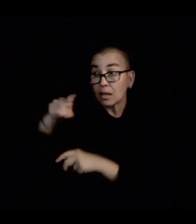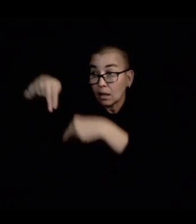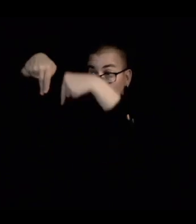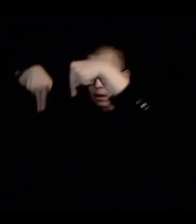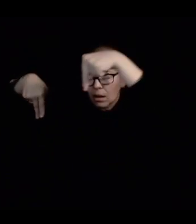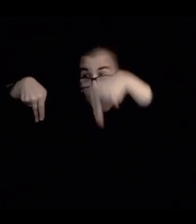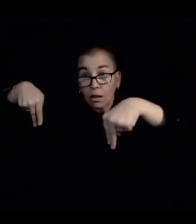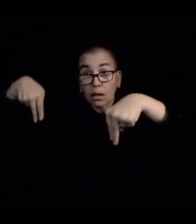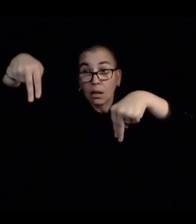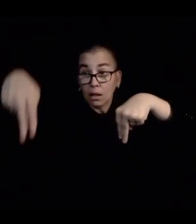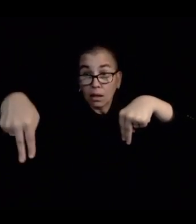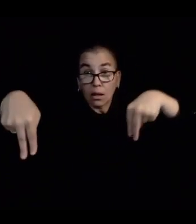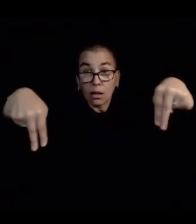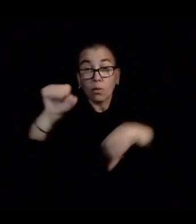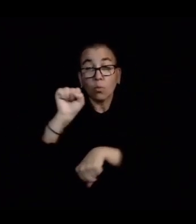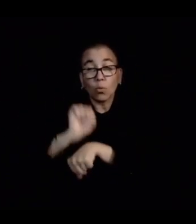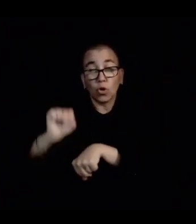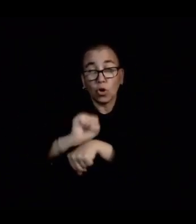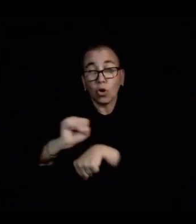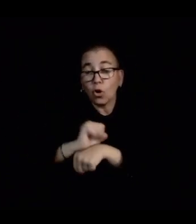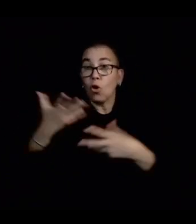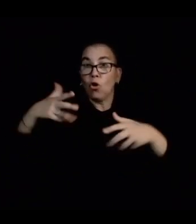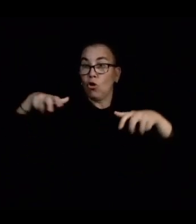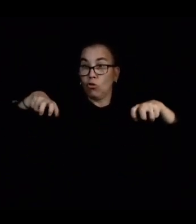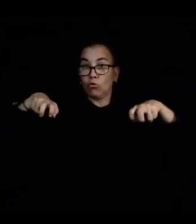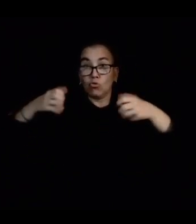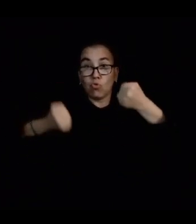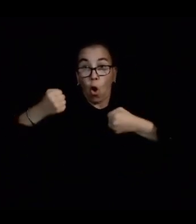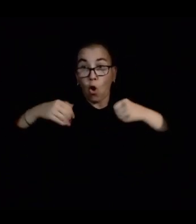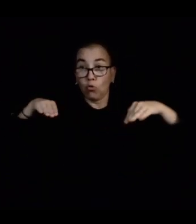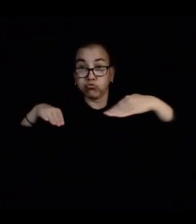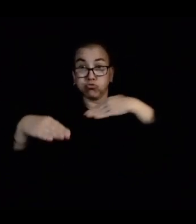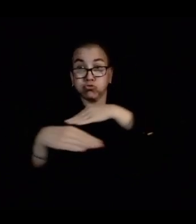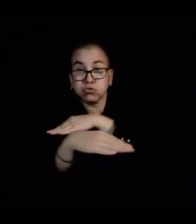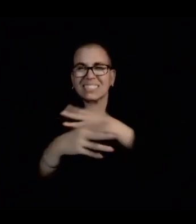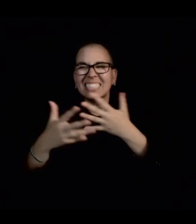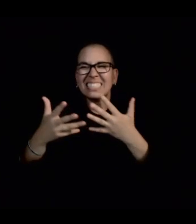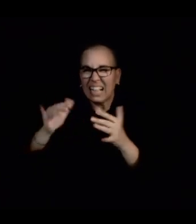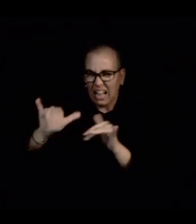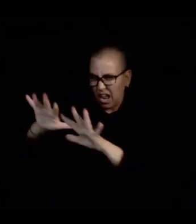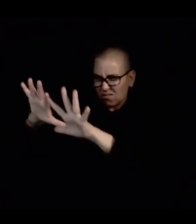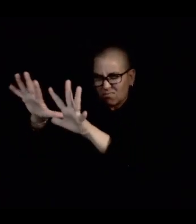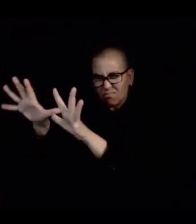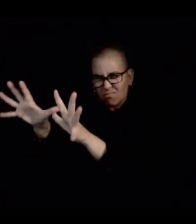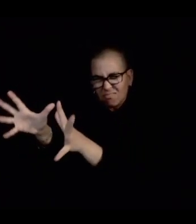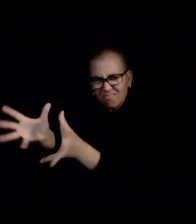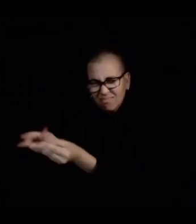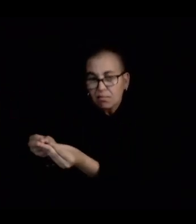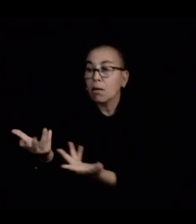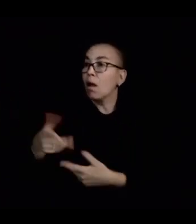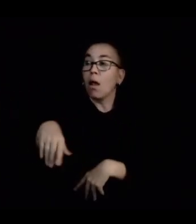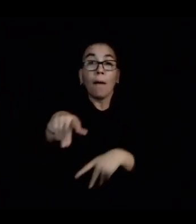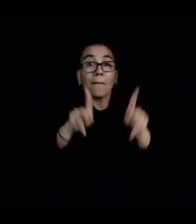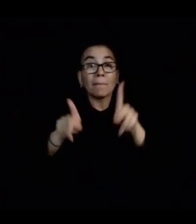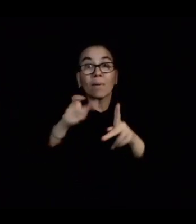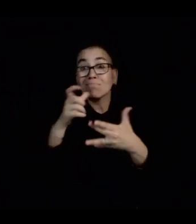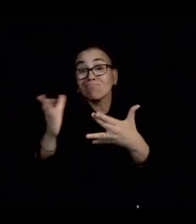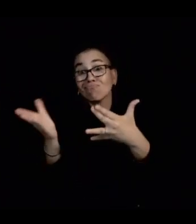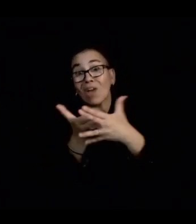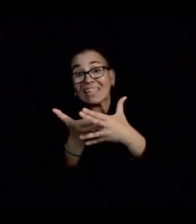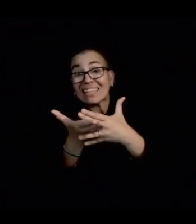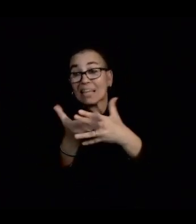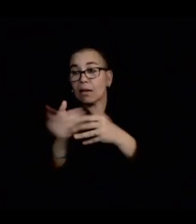How are you doing breaks? If everyone gets a break at the same time, then there are more opportunities for people to be together in those settings,